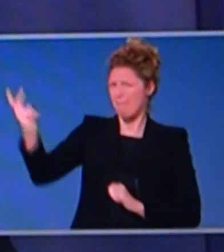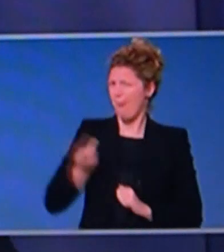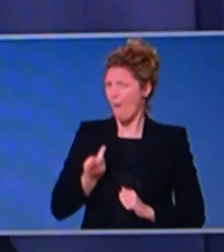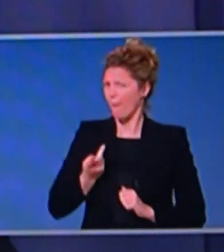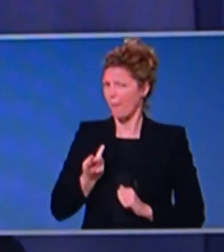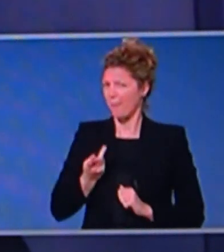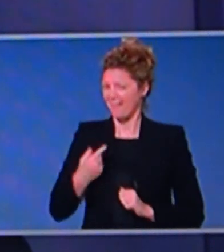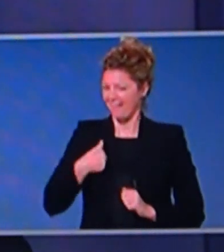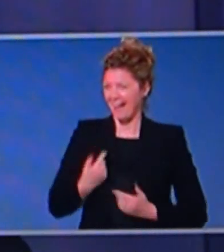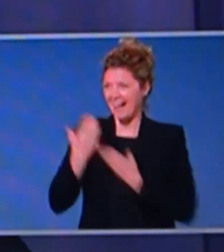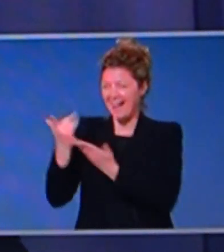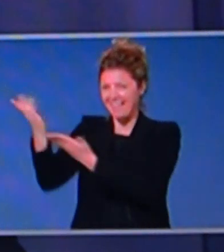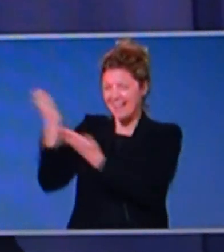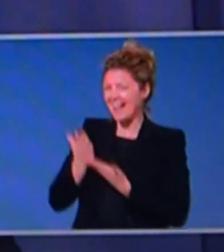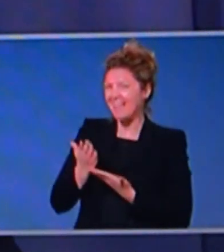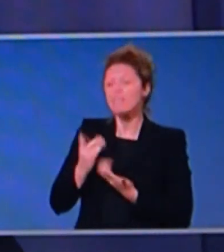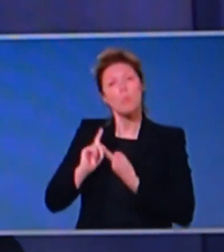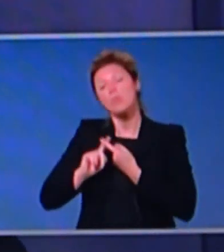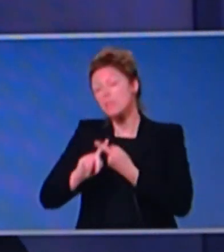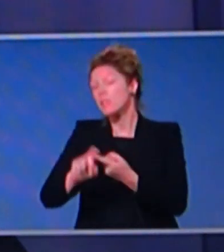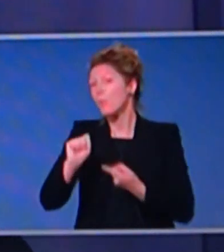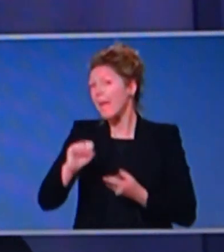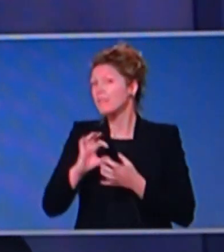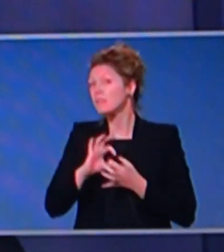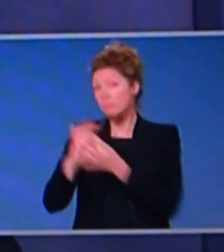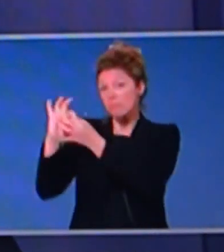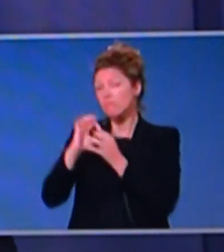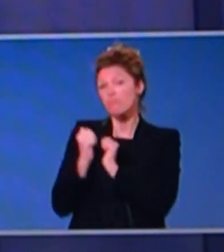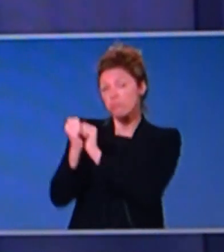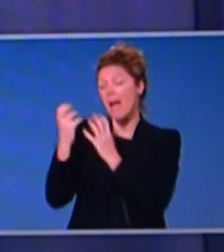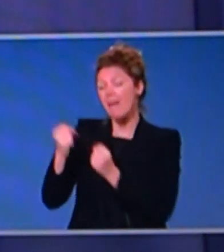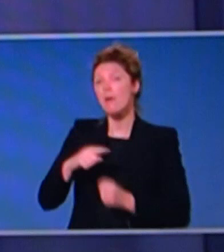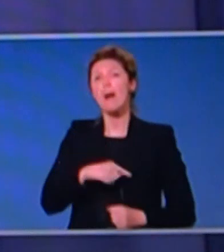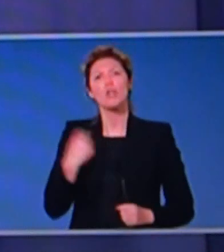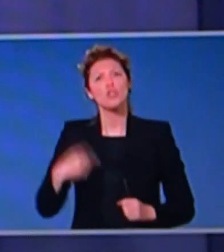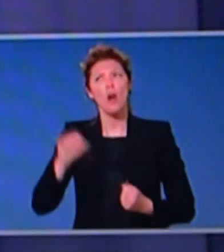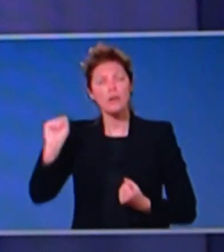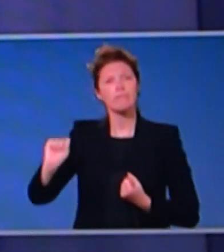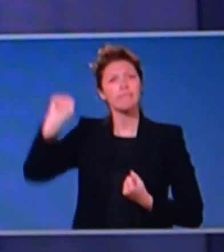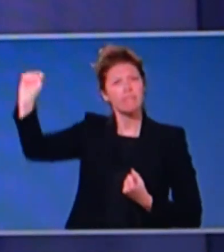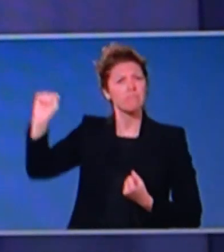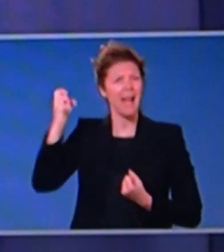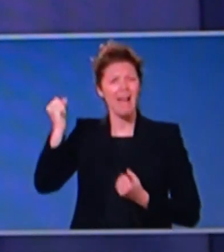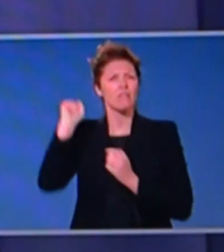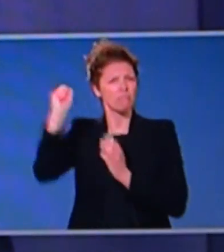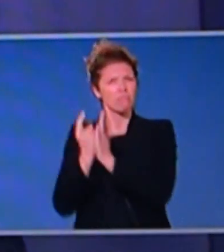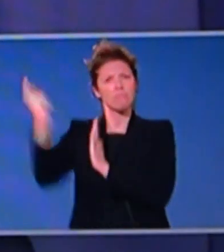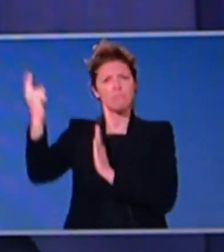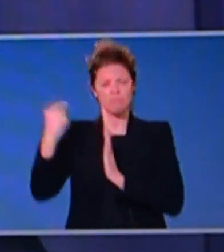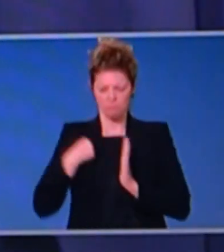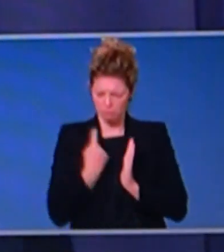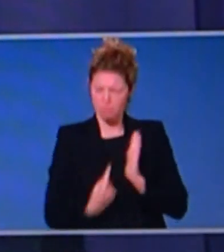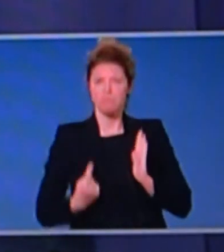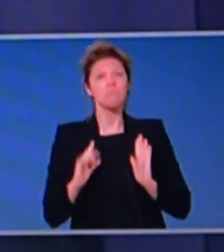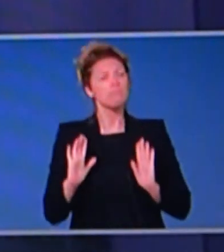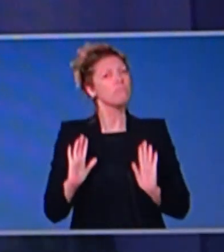and we will continue to pursue that partnership, respecting China's sovereignty and their independence, and its success